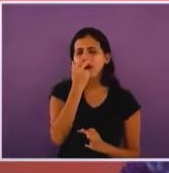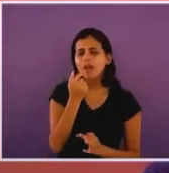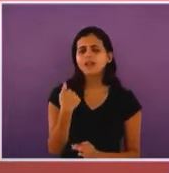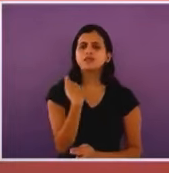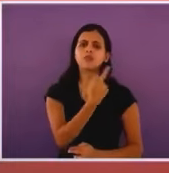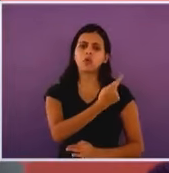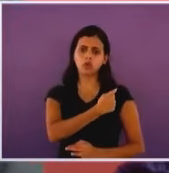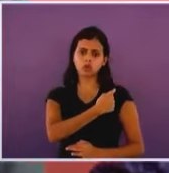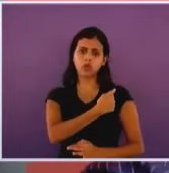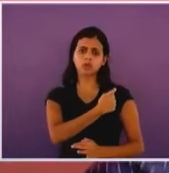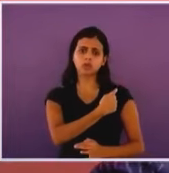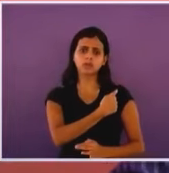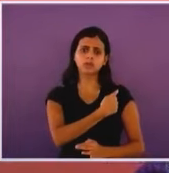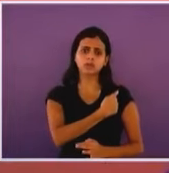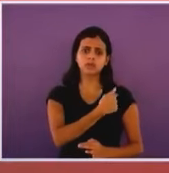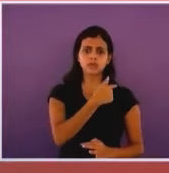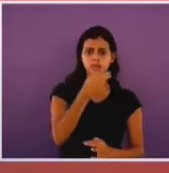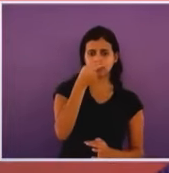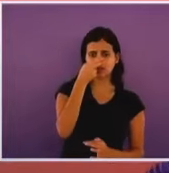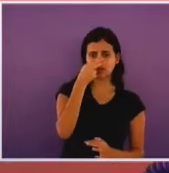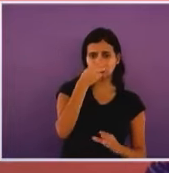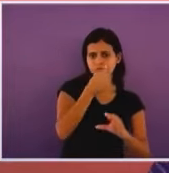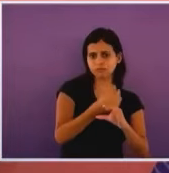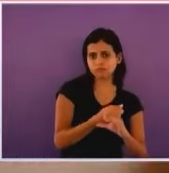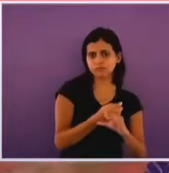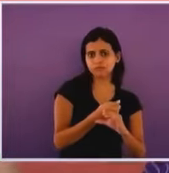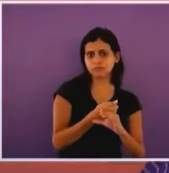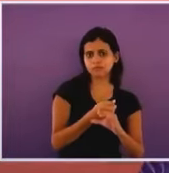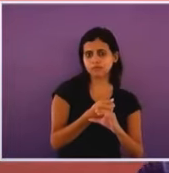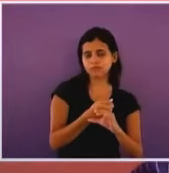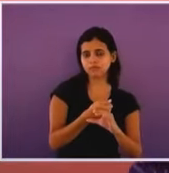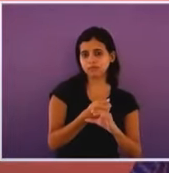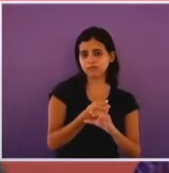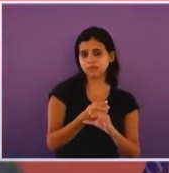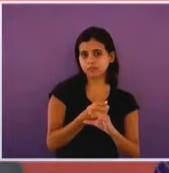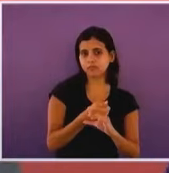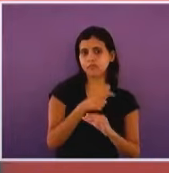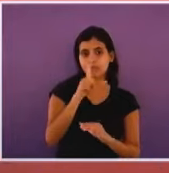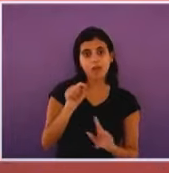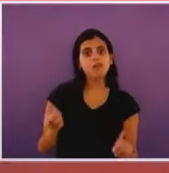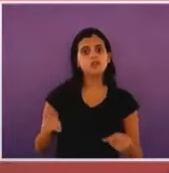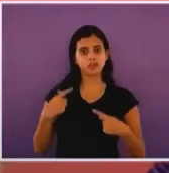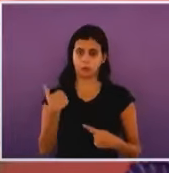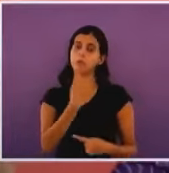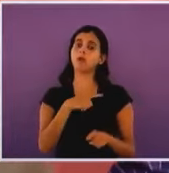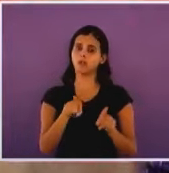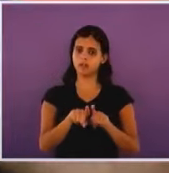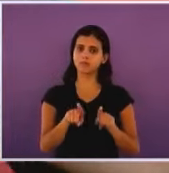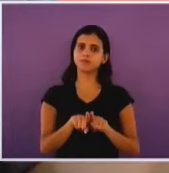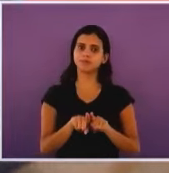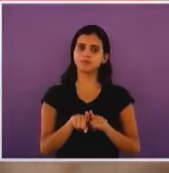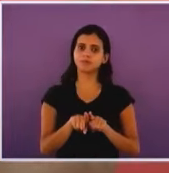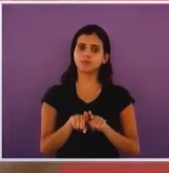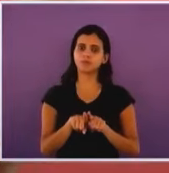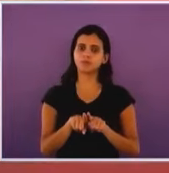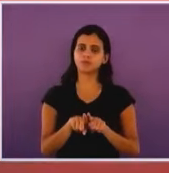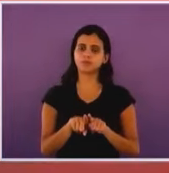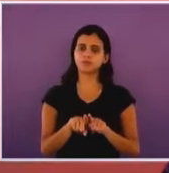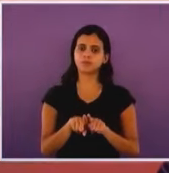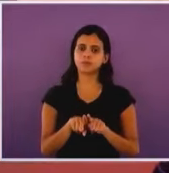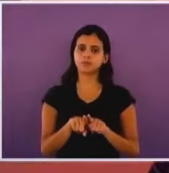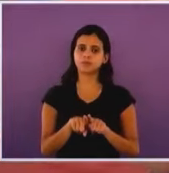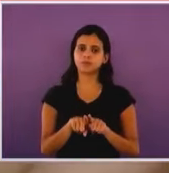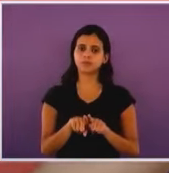nós fazemos em nossas orações. And this is also a challenge for evangelicals. Isso também é um desafio para os evangélicos. Because they don't see in him